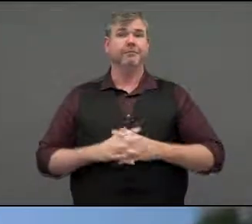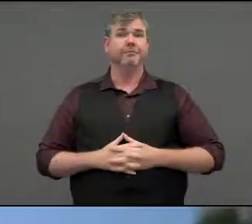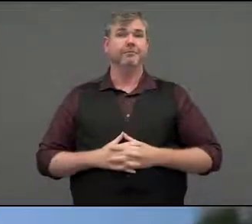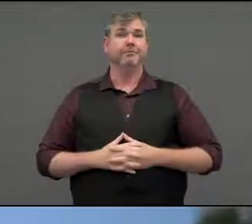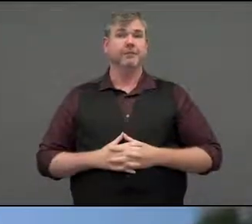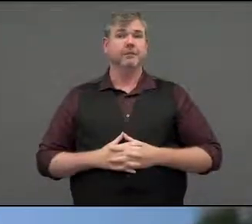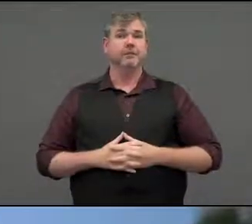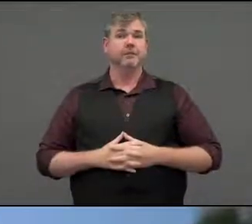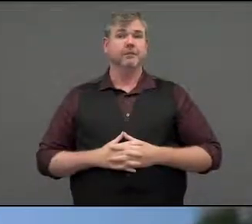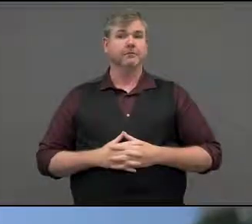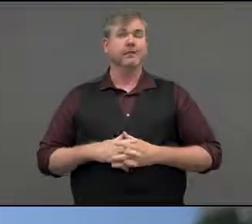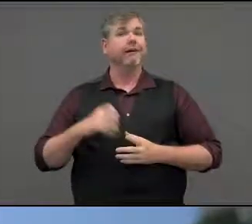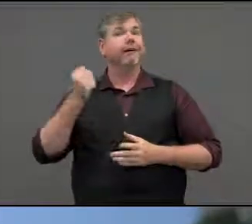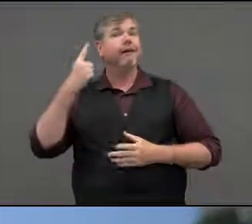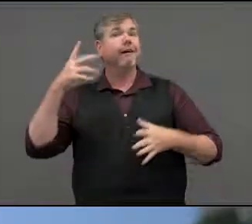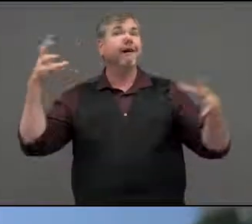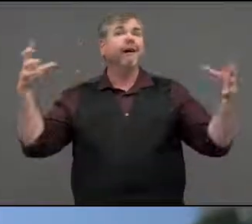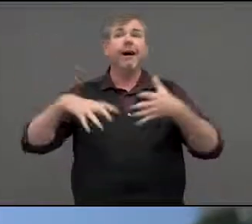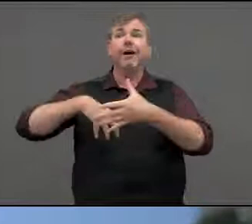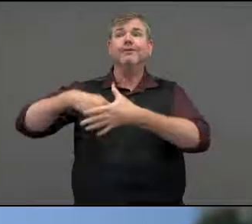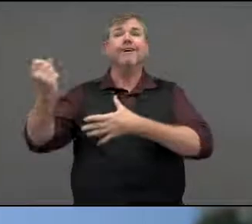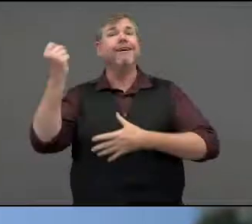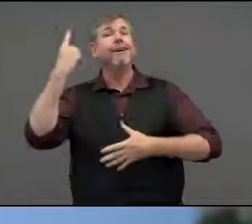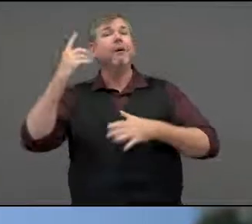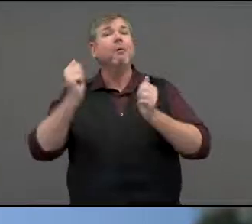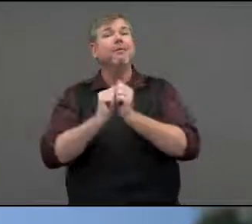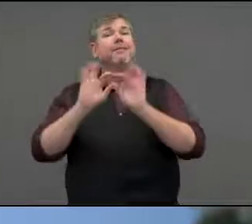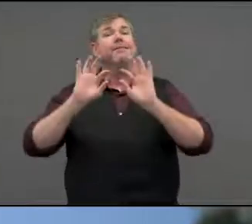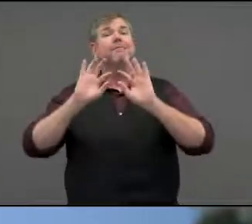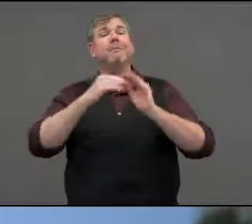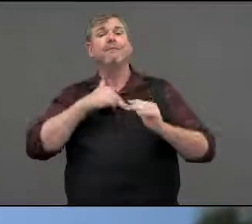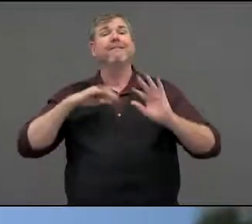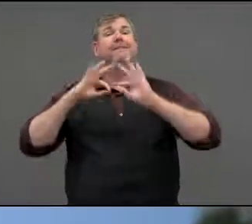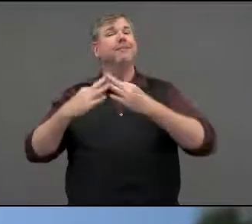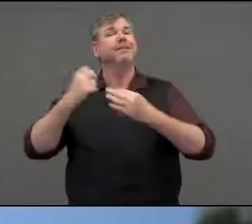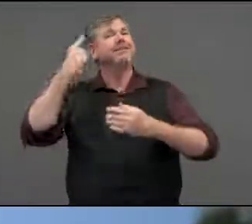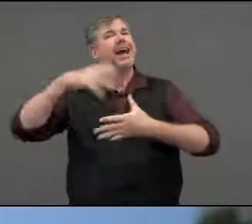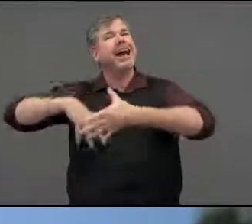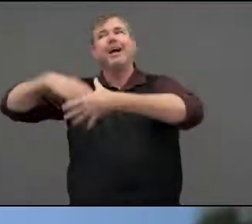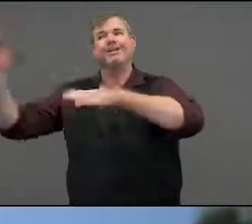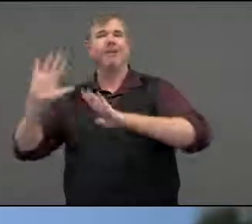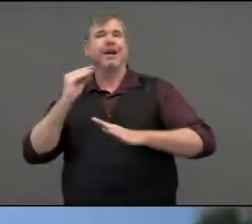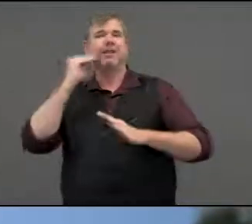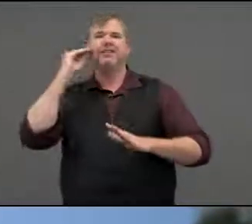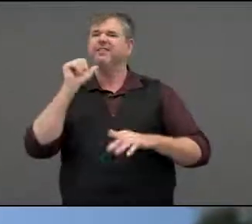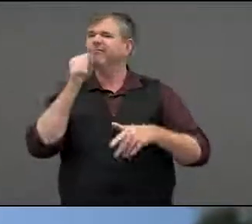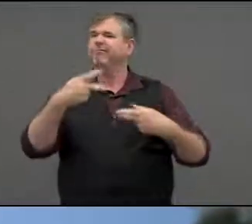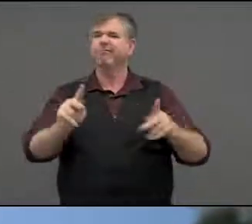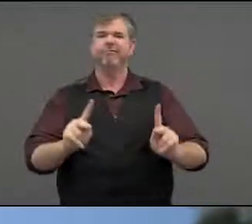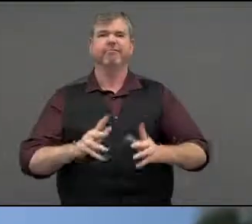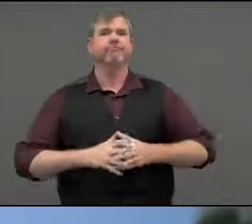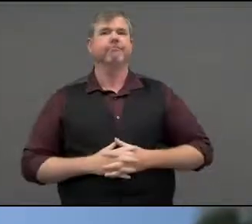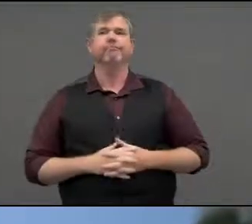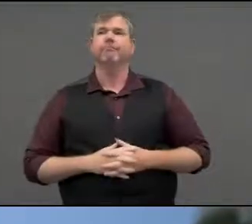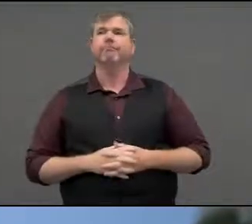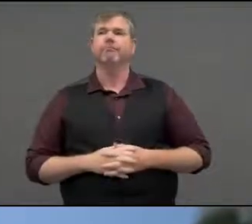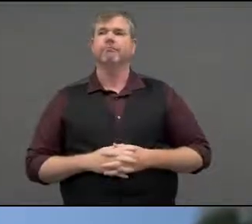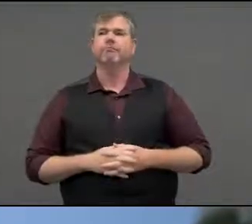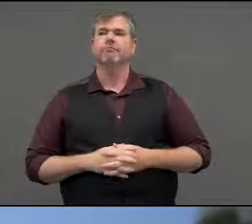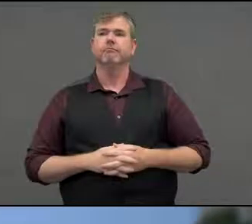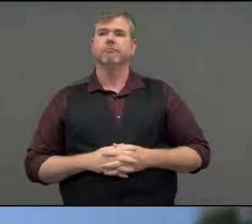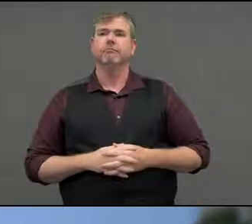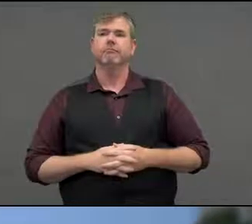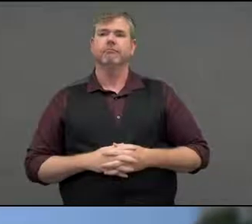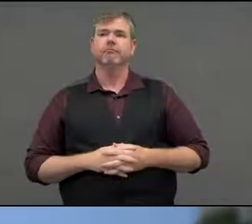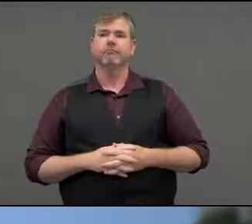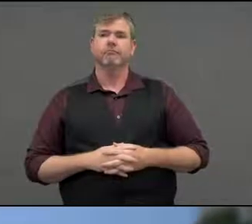we kind of keep hammering in, and it keeps coming up in different spectrums. You know, can I do this? Can I do that? You know, how is this